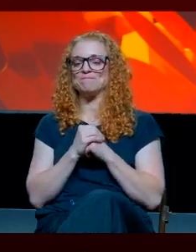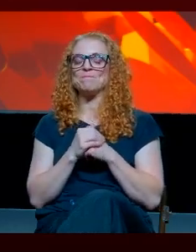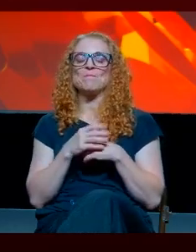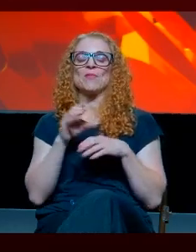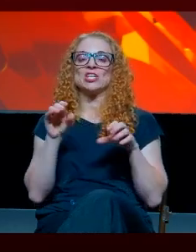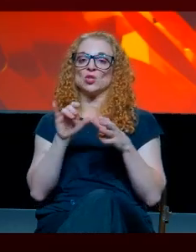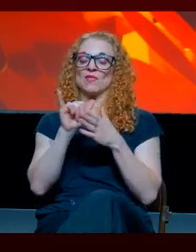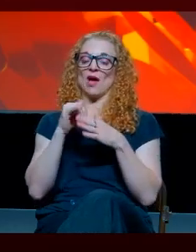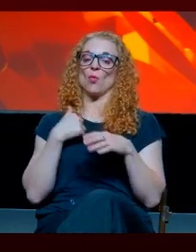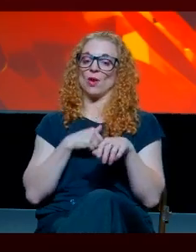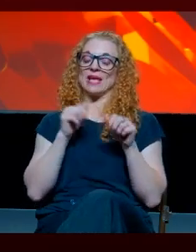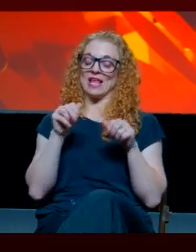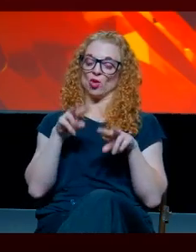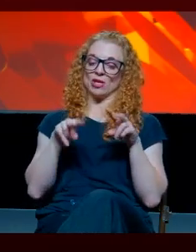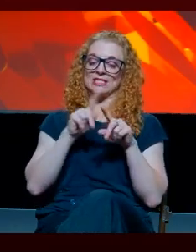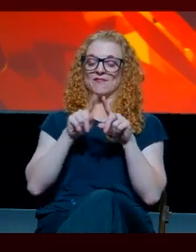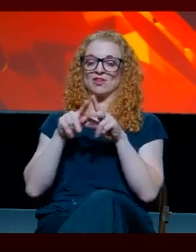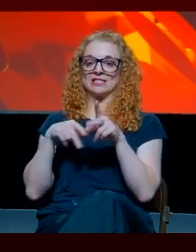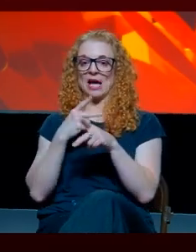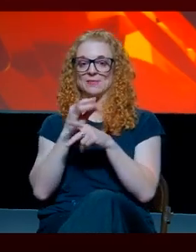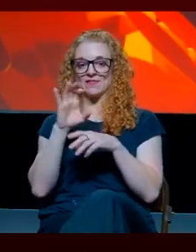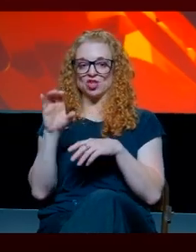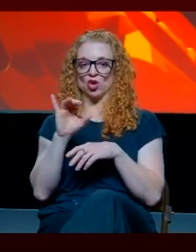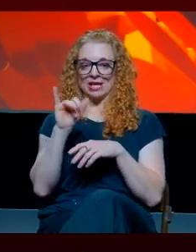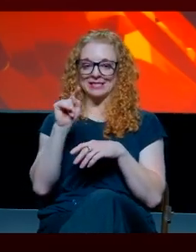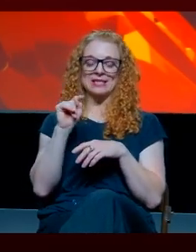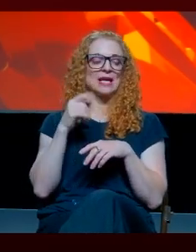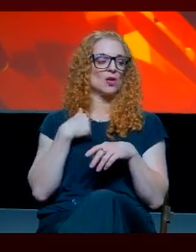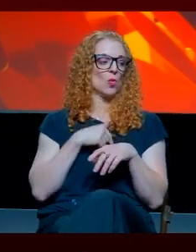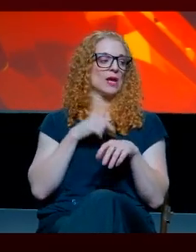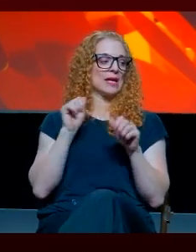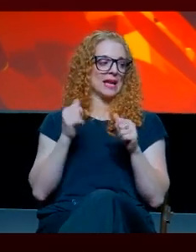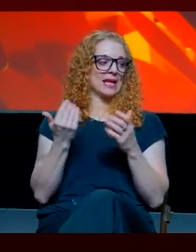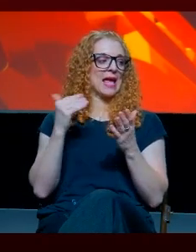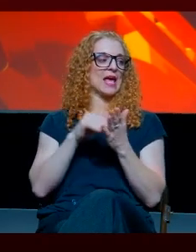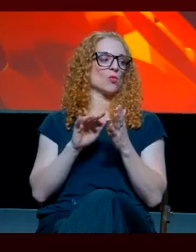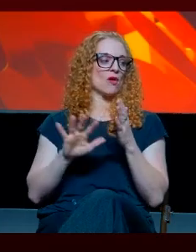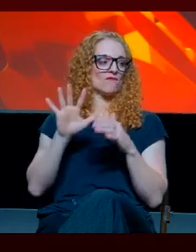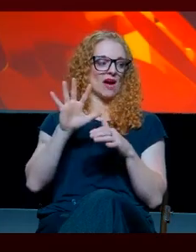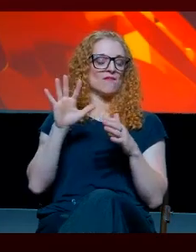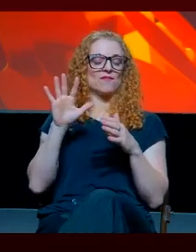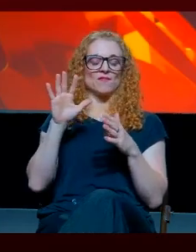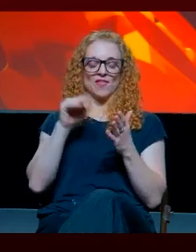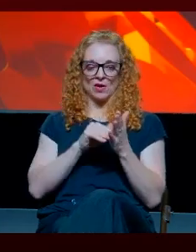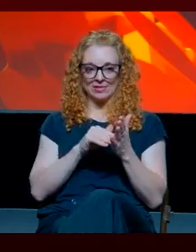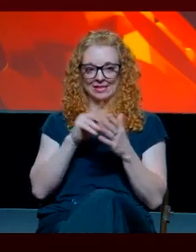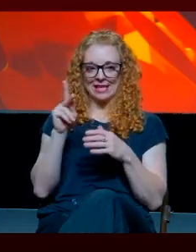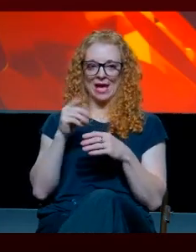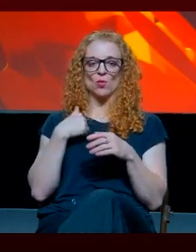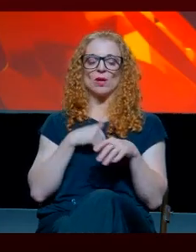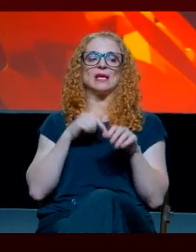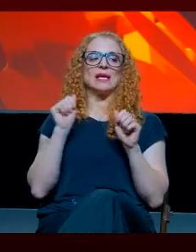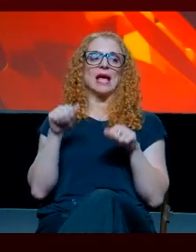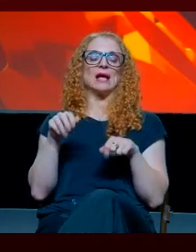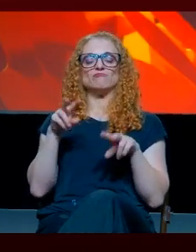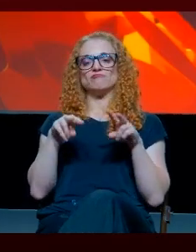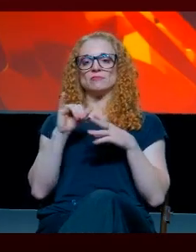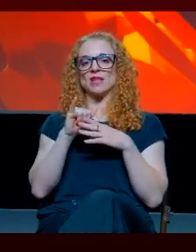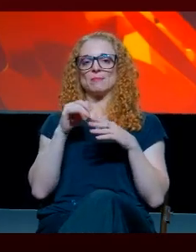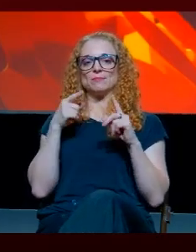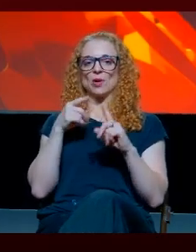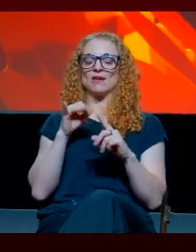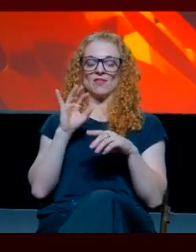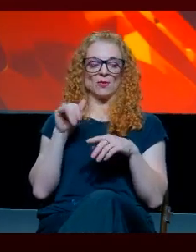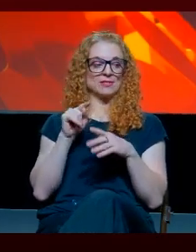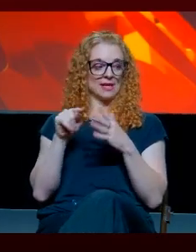this, we can even look at different types of circuits and again get around the 5,000K, and we can go to a point where those circuits have an